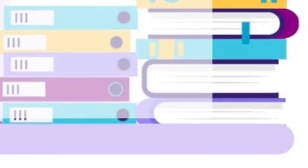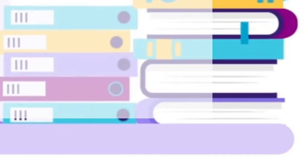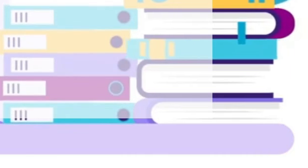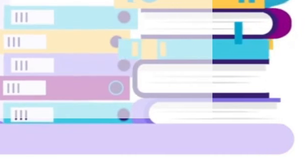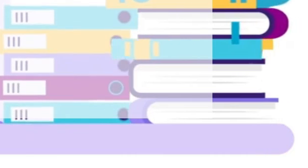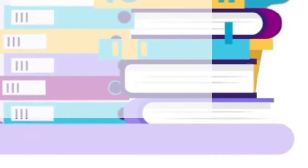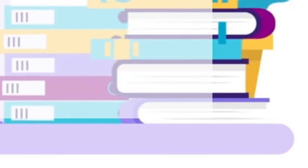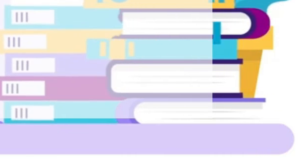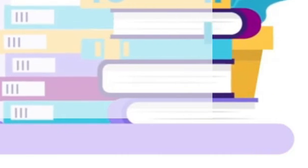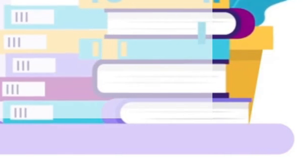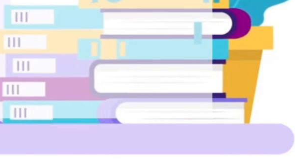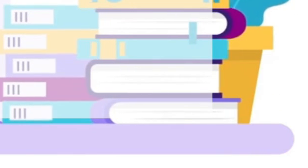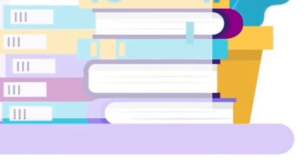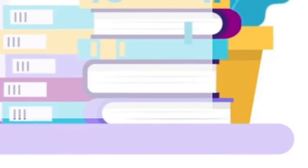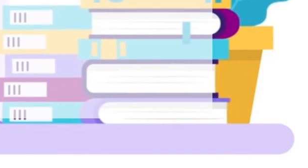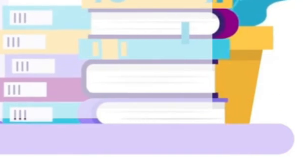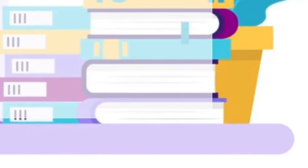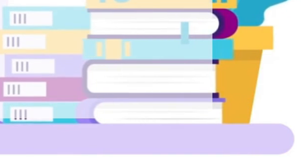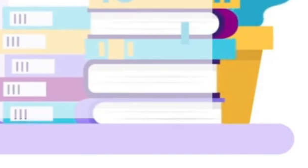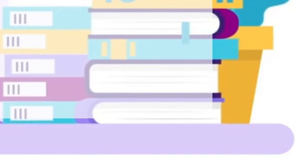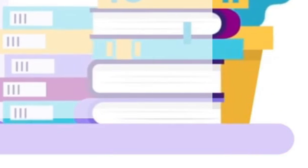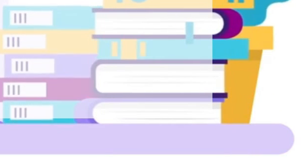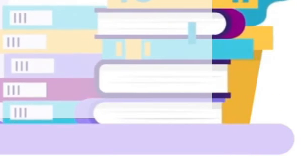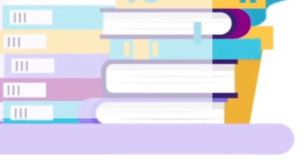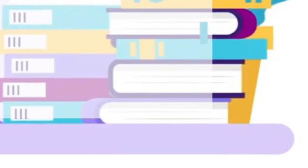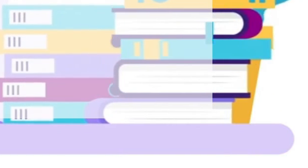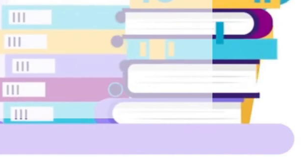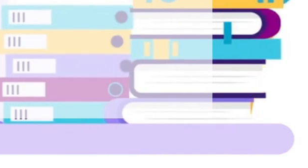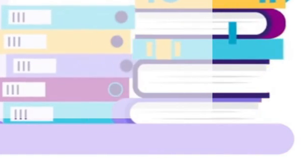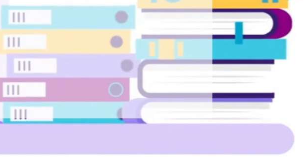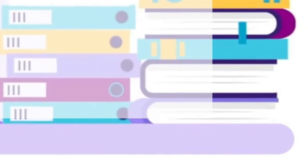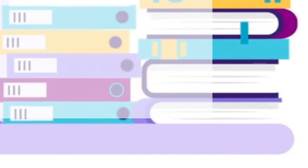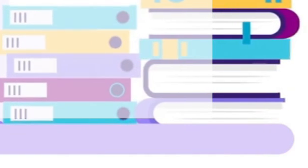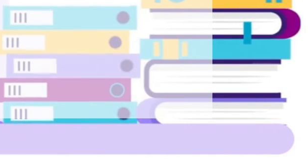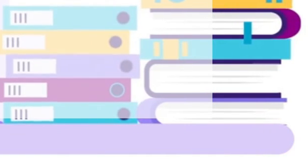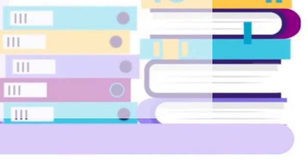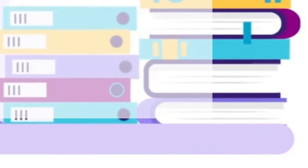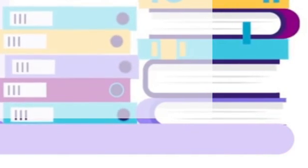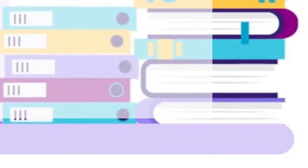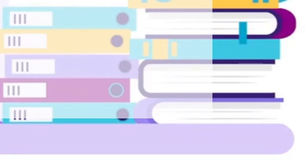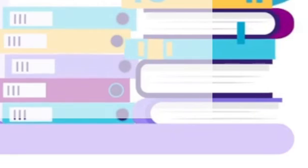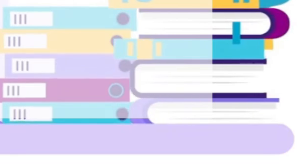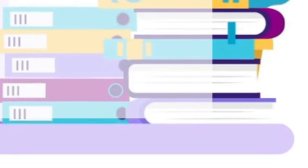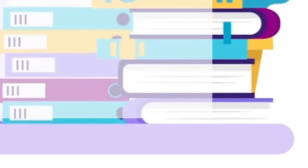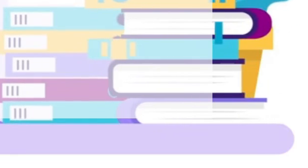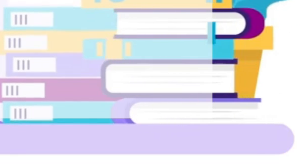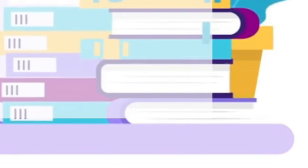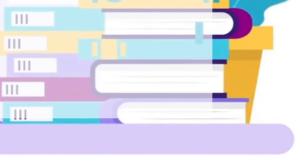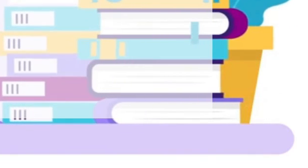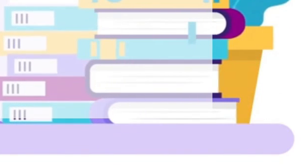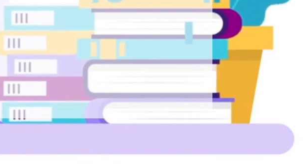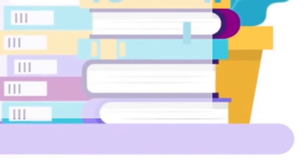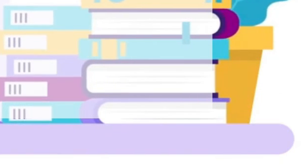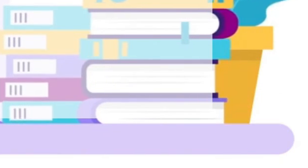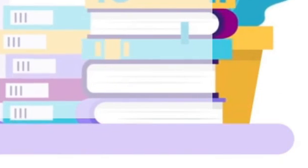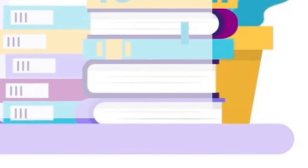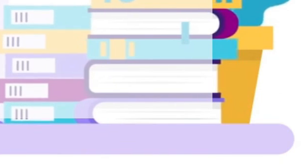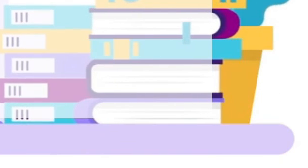paid respect to their teachers during the Teacher's Day by actually offering flowers.